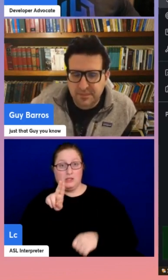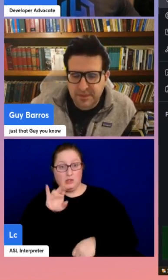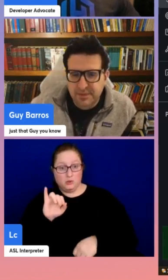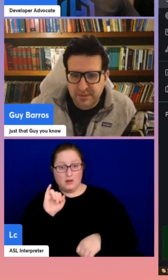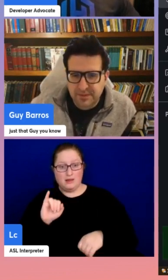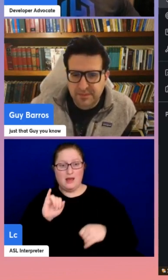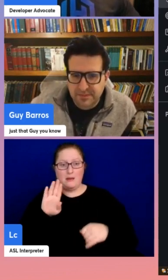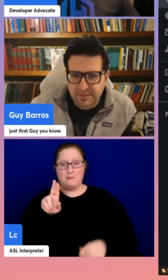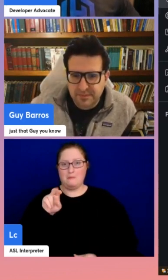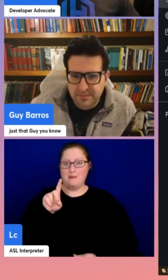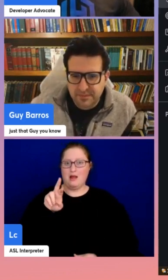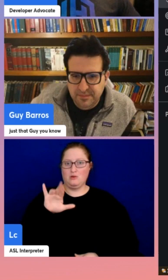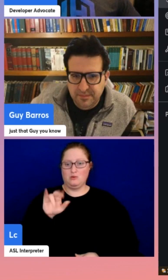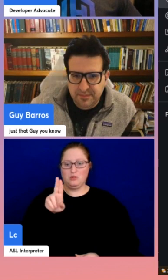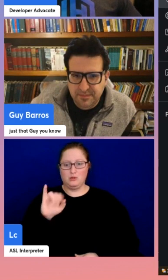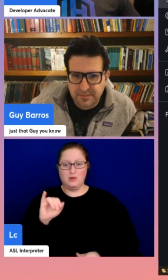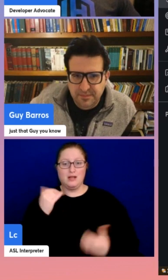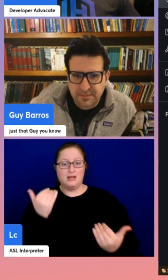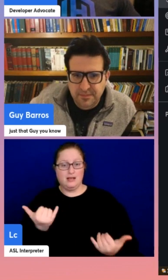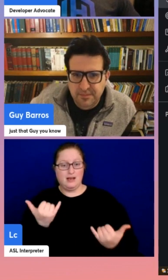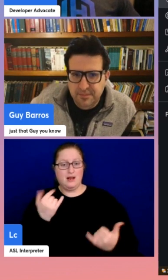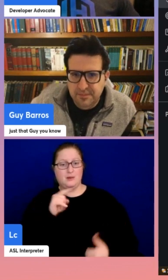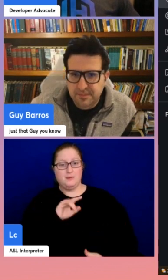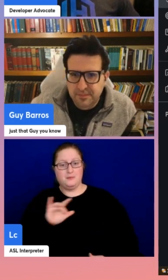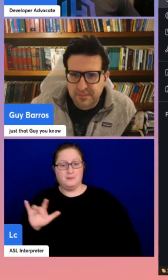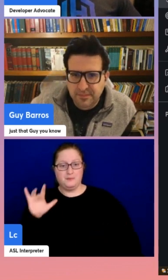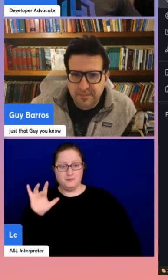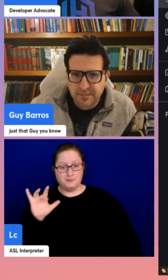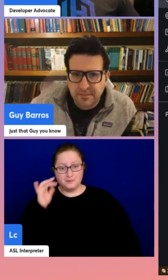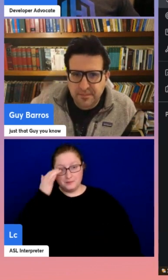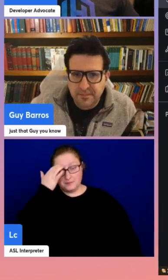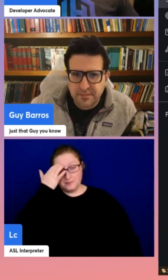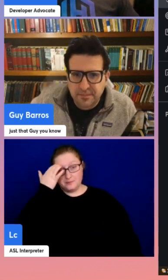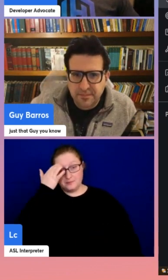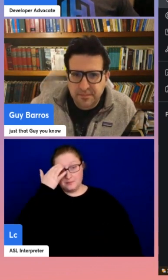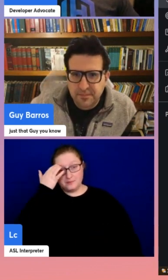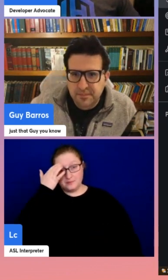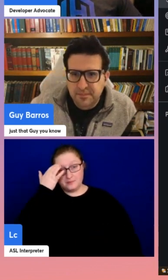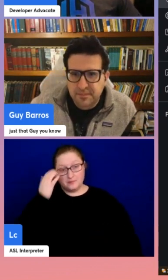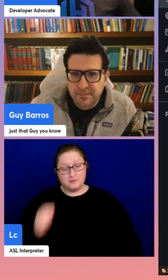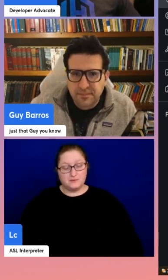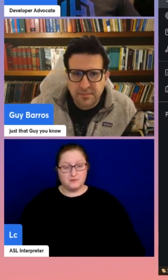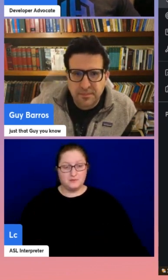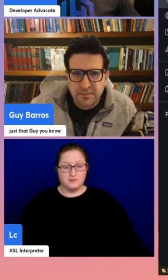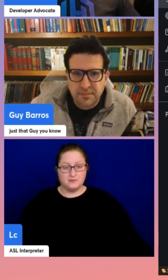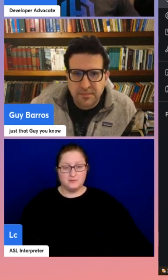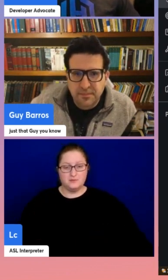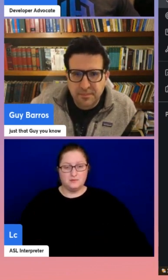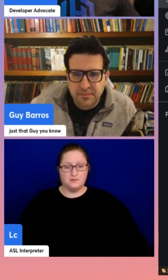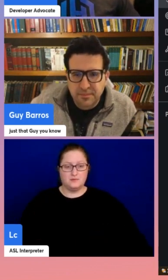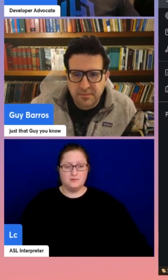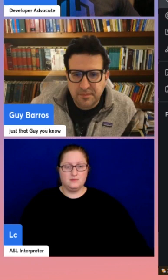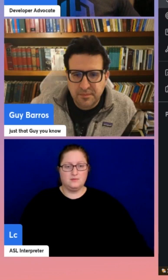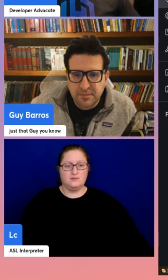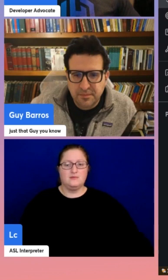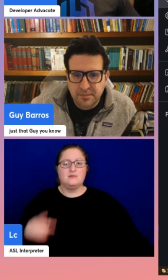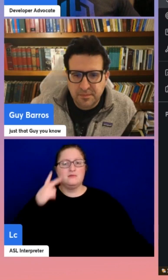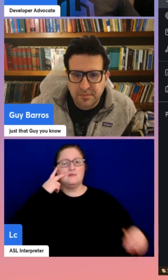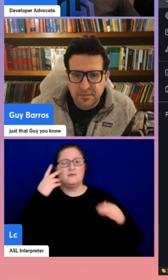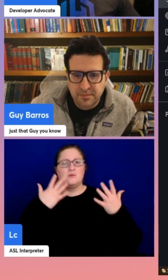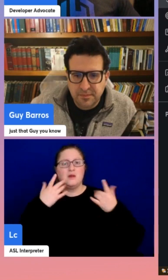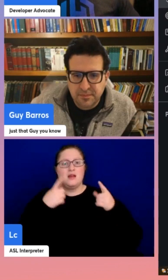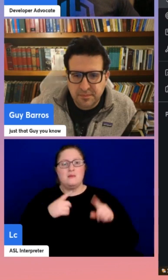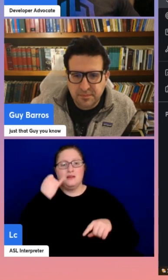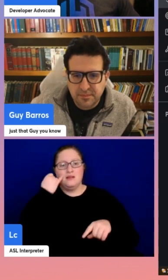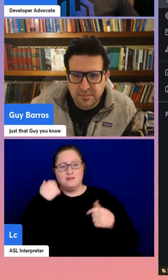boundary UI. Let's go over here and let's have a look at what's happening if I